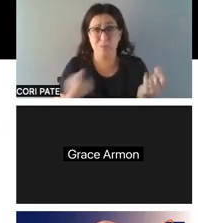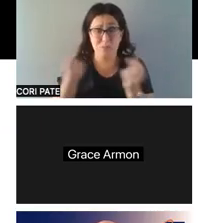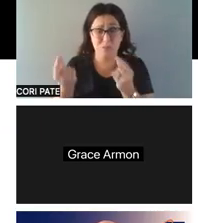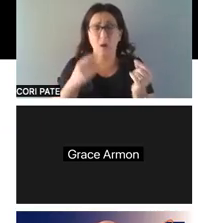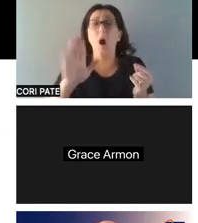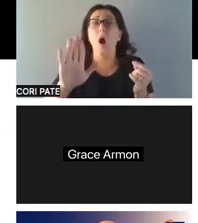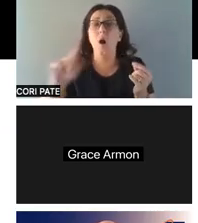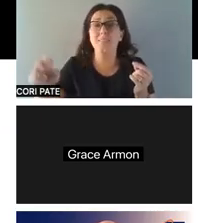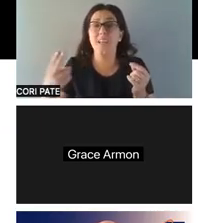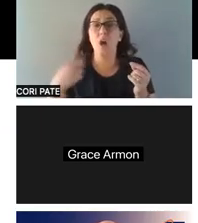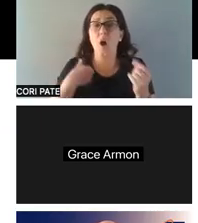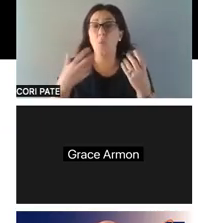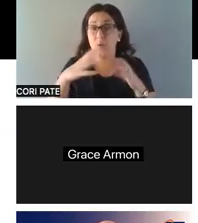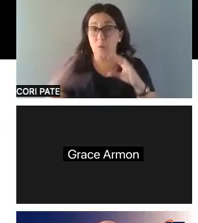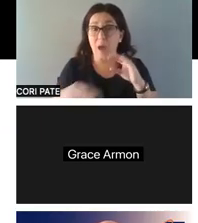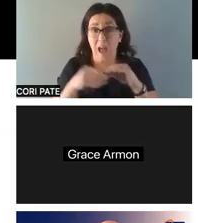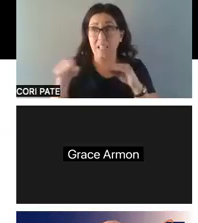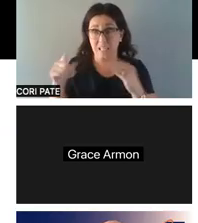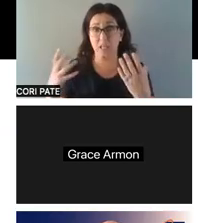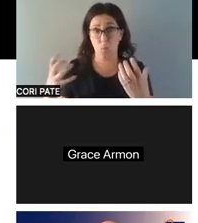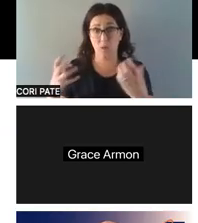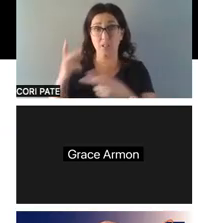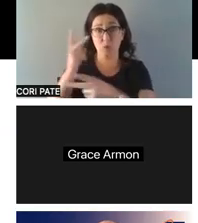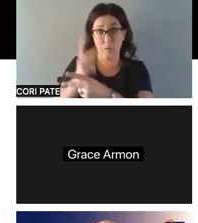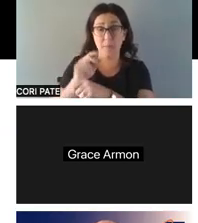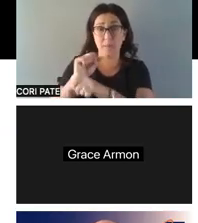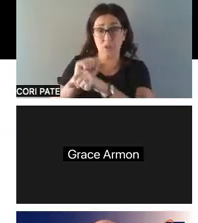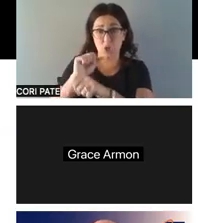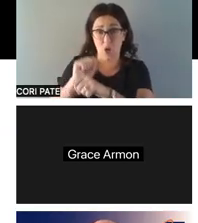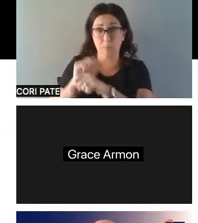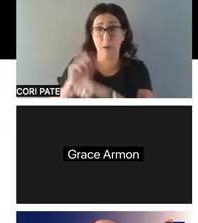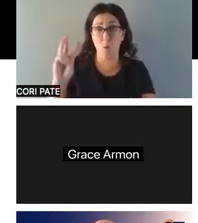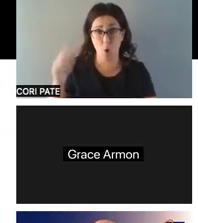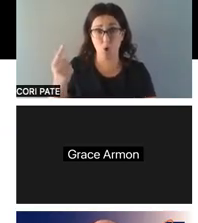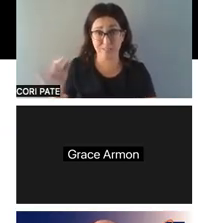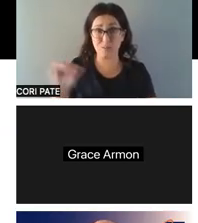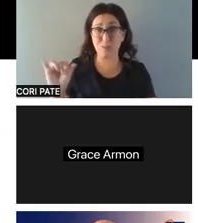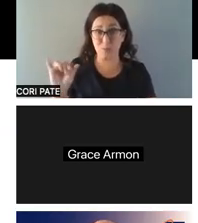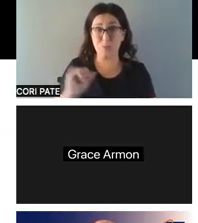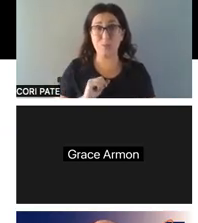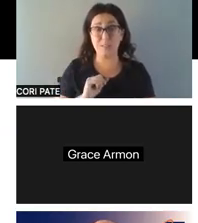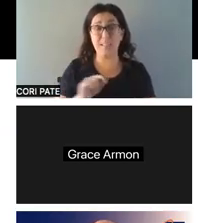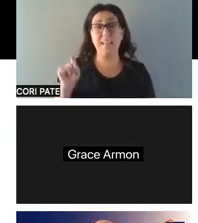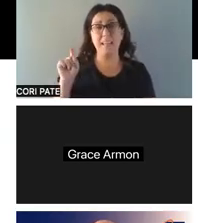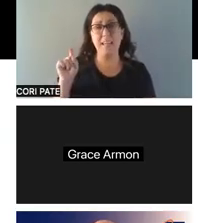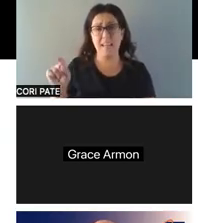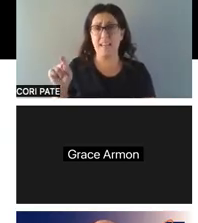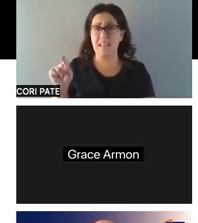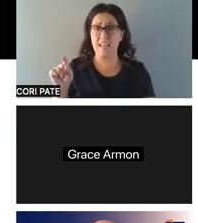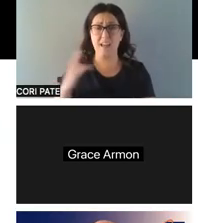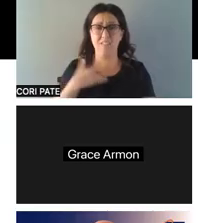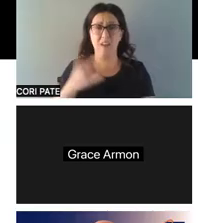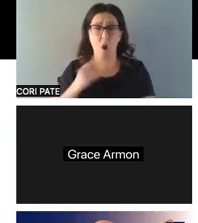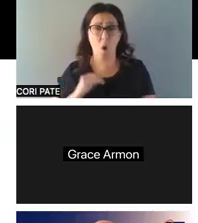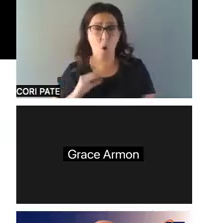did choose to keep his job at Walgreens because I think this gave him such a boost of